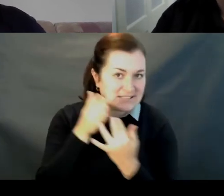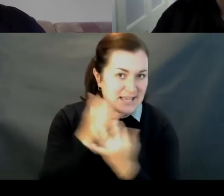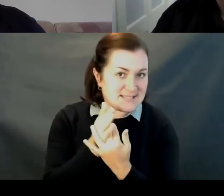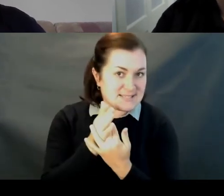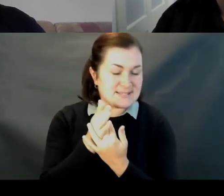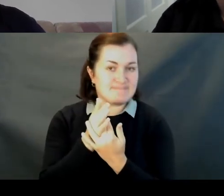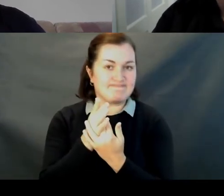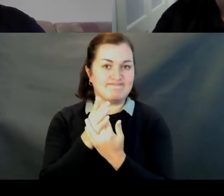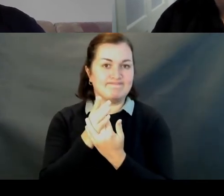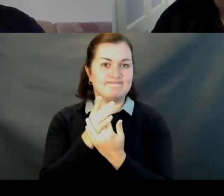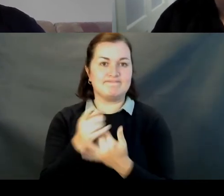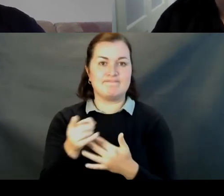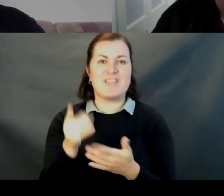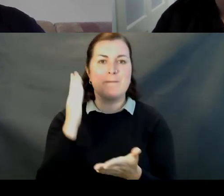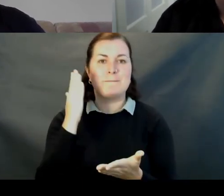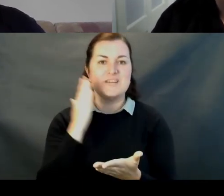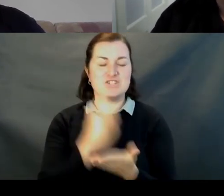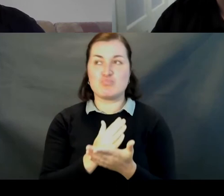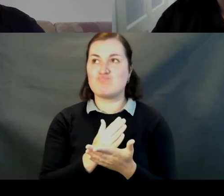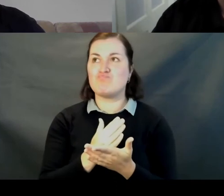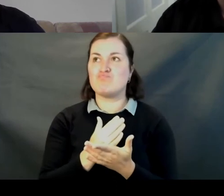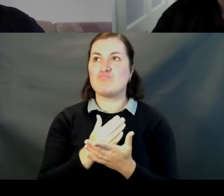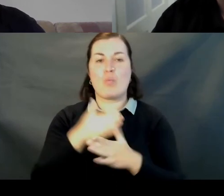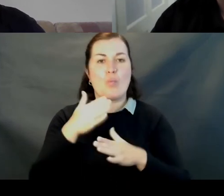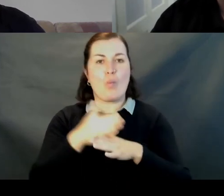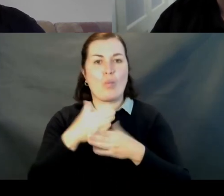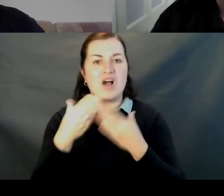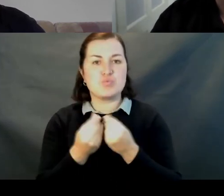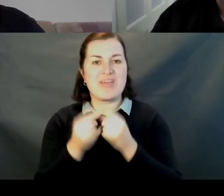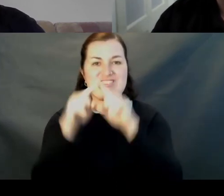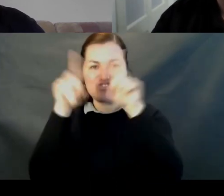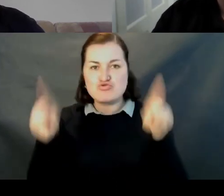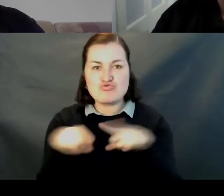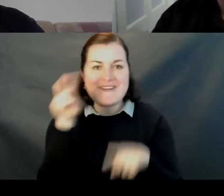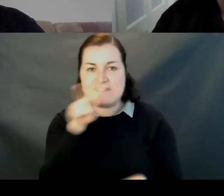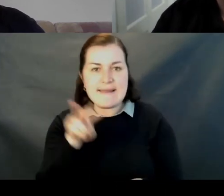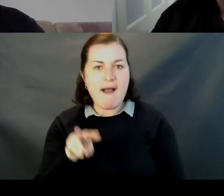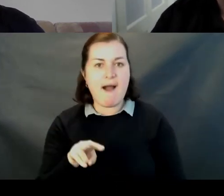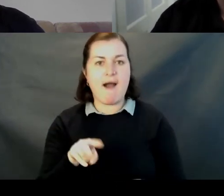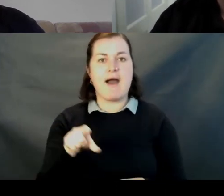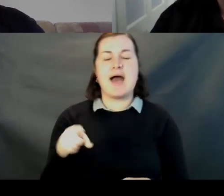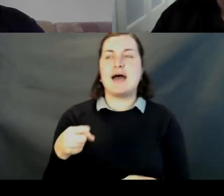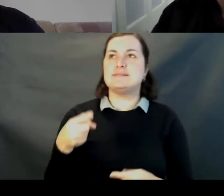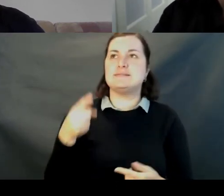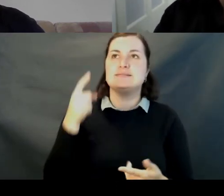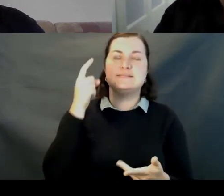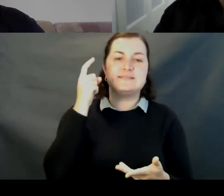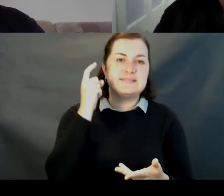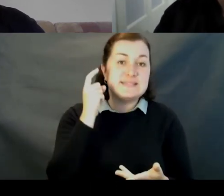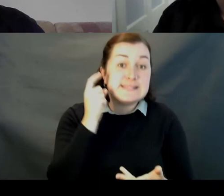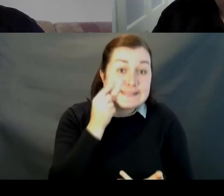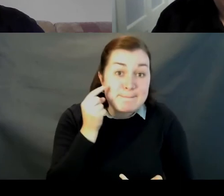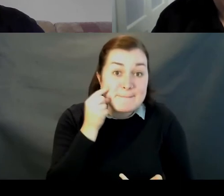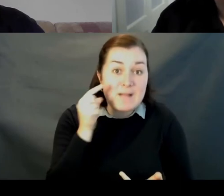making sure that it works with maybe with a screen reader, and that it's simplistic enough that you say, if you were to